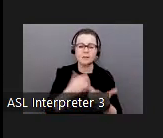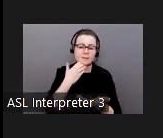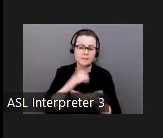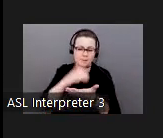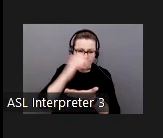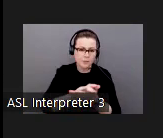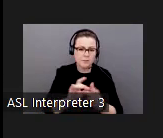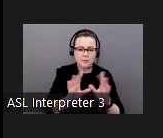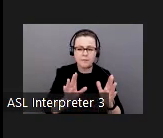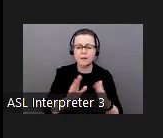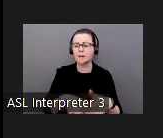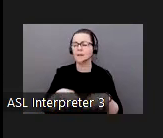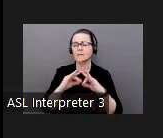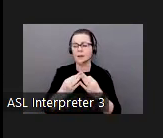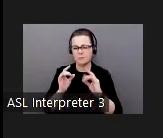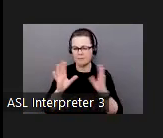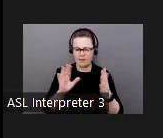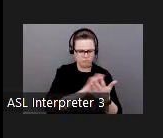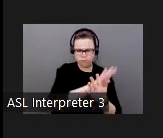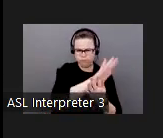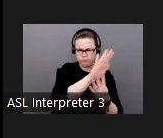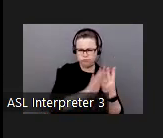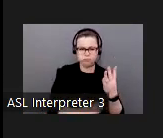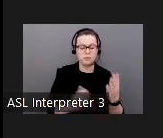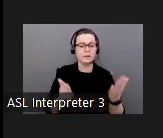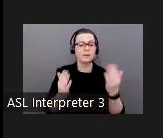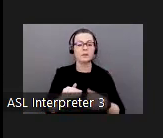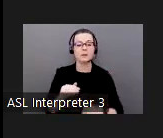violence, which is more broad, and then domestic homicide,